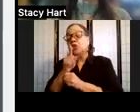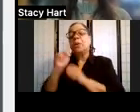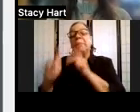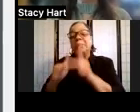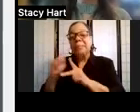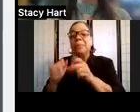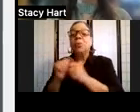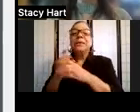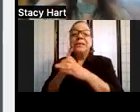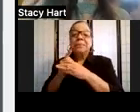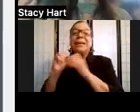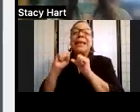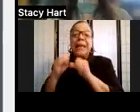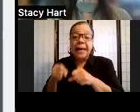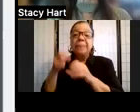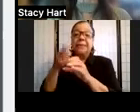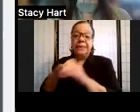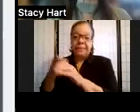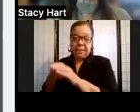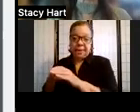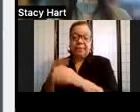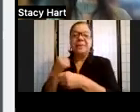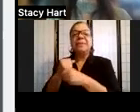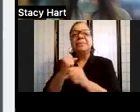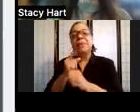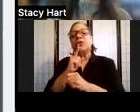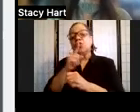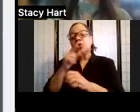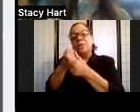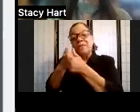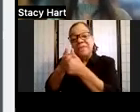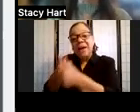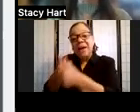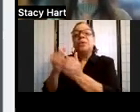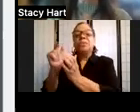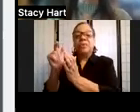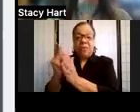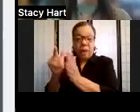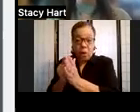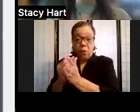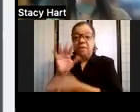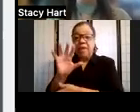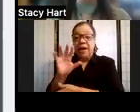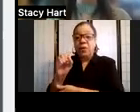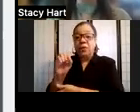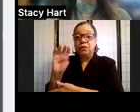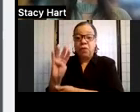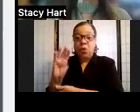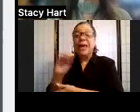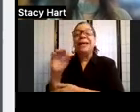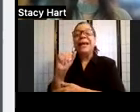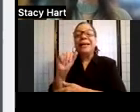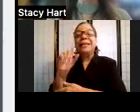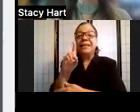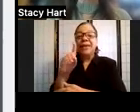can participate is to ensure compliance with Section 504 and the Americans